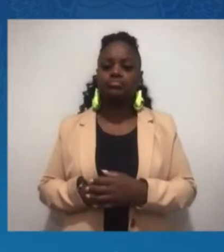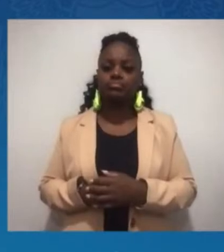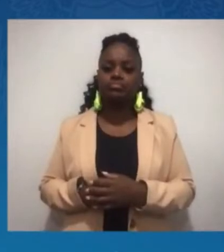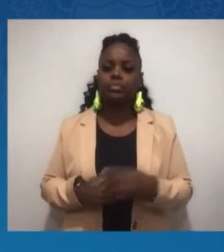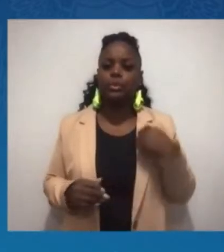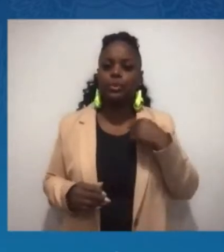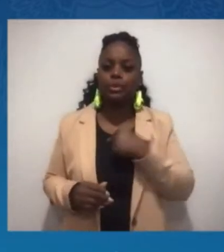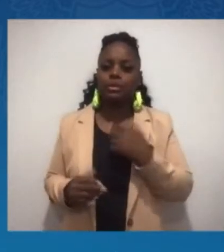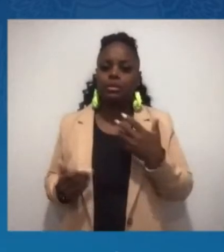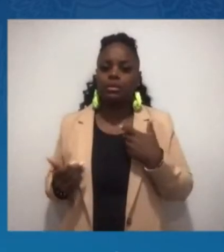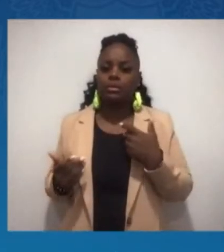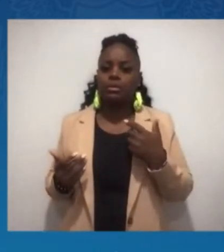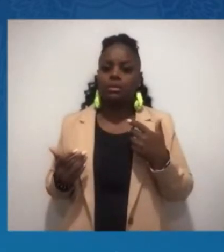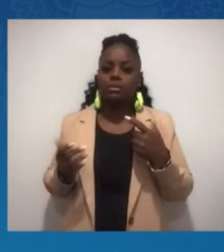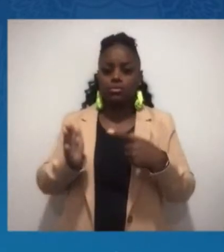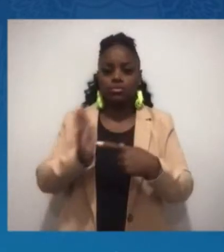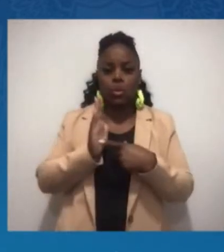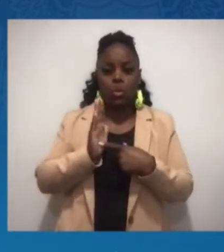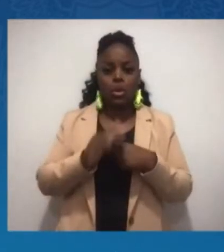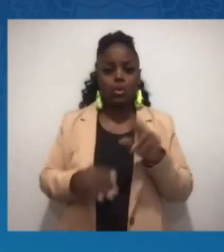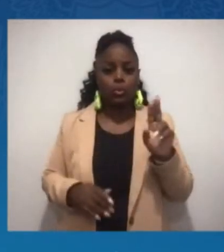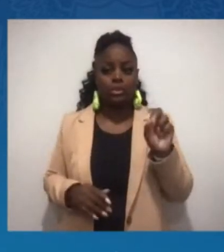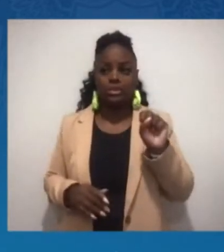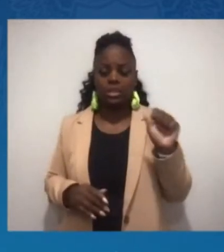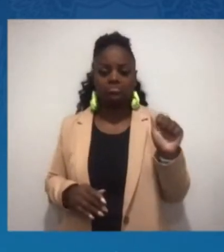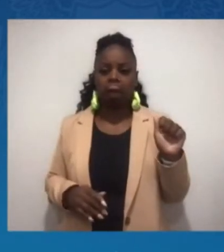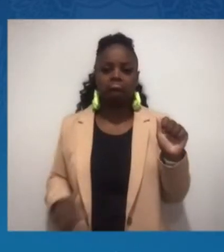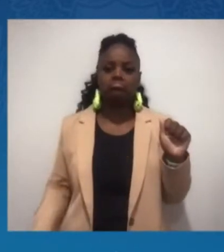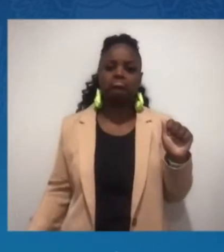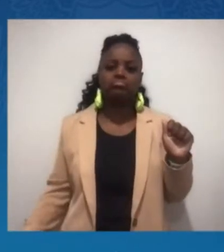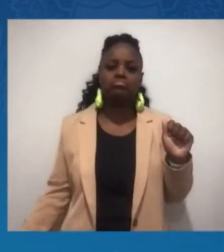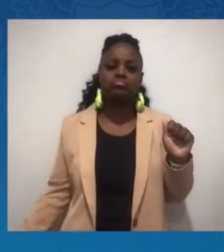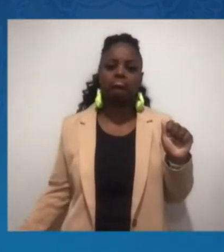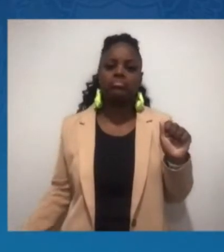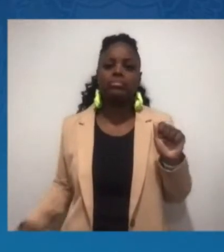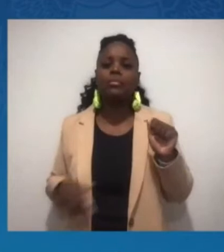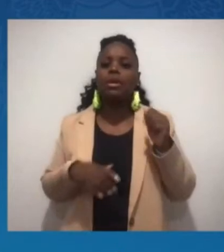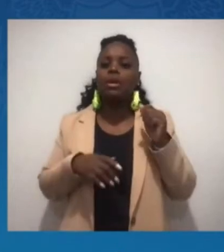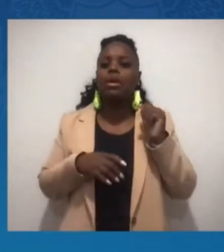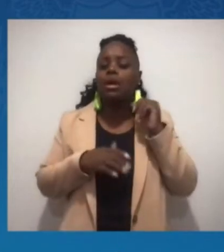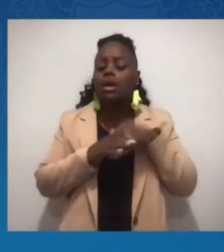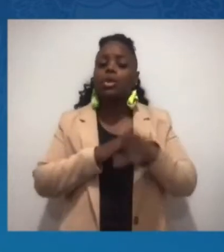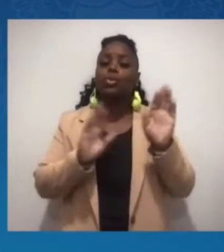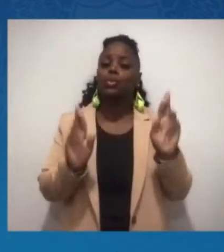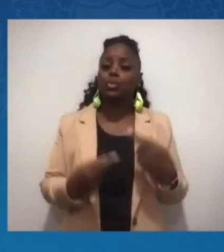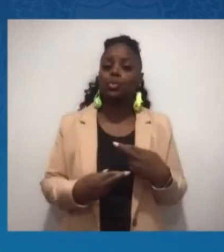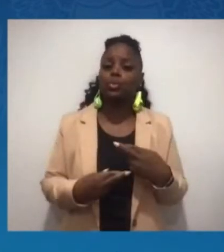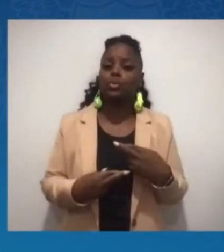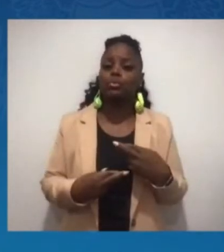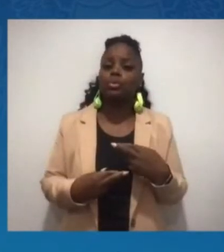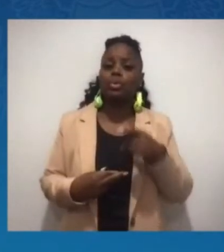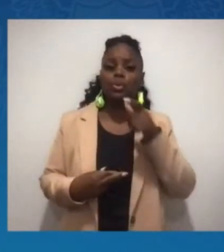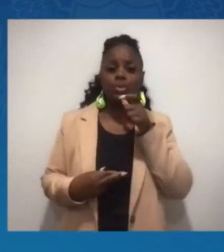these rooms, we walk in with a certain status and stature,